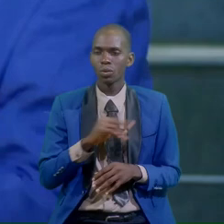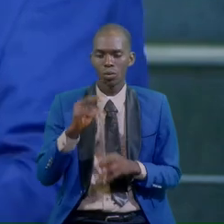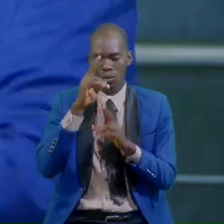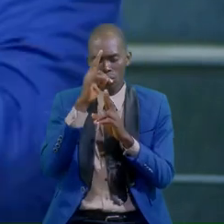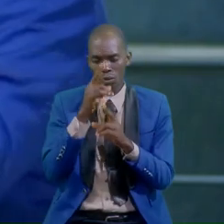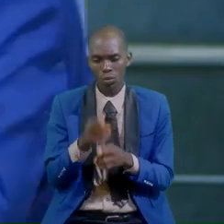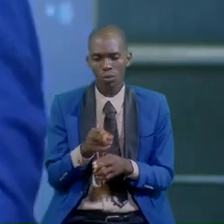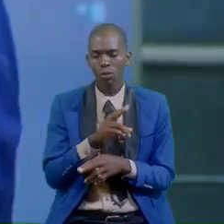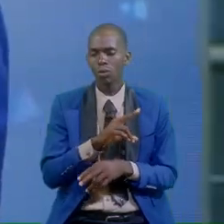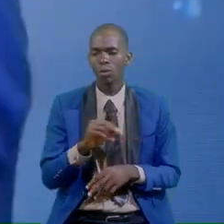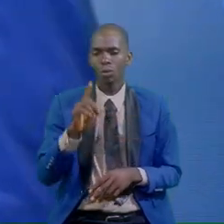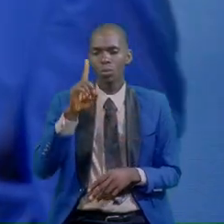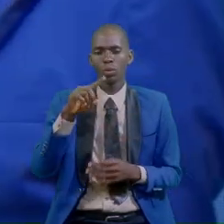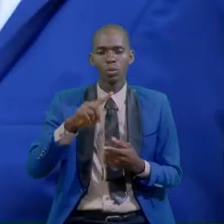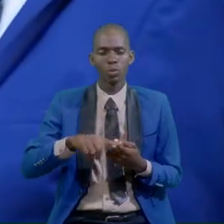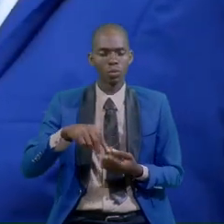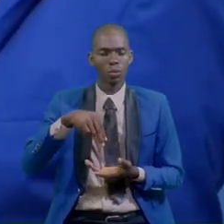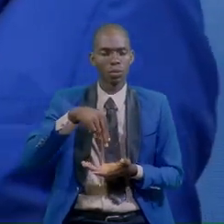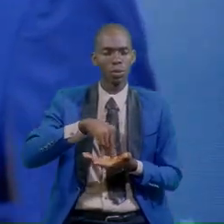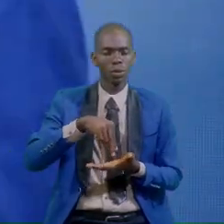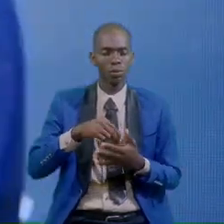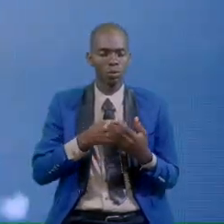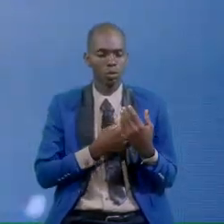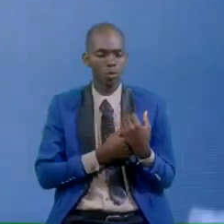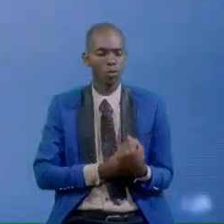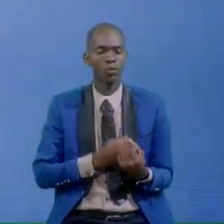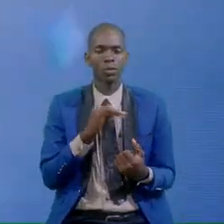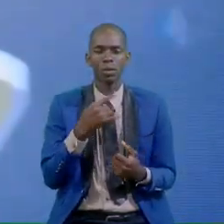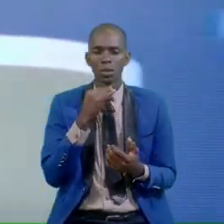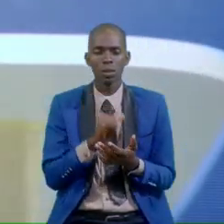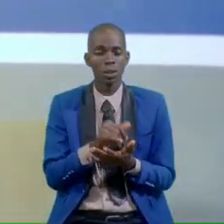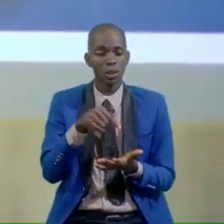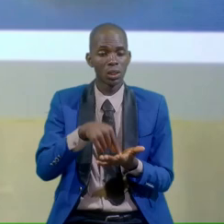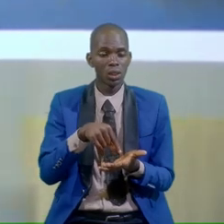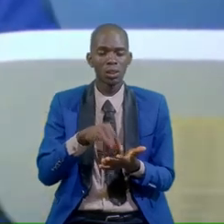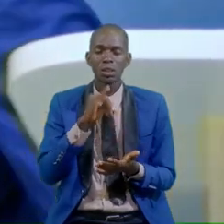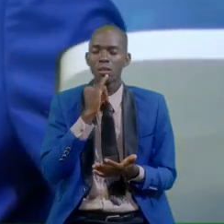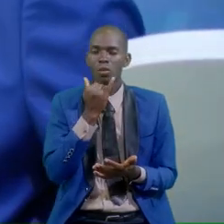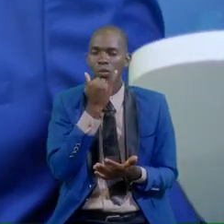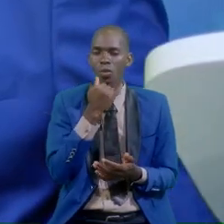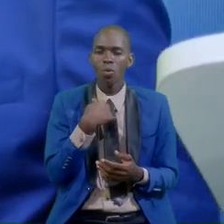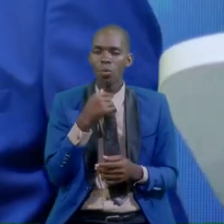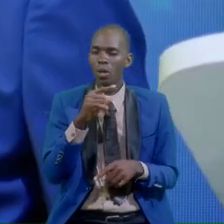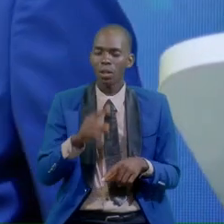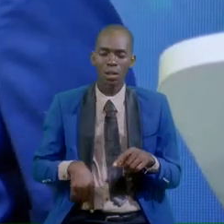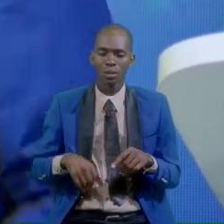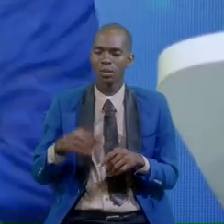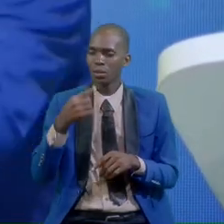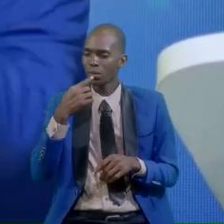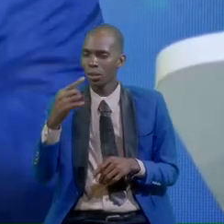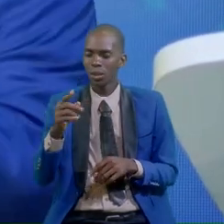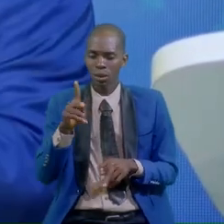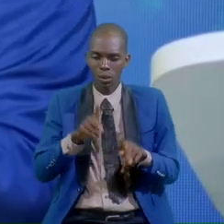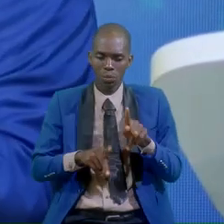to stand up and say, this is wrong. We can't even tell the congregation in our